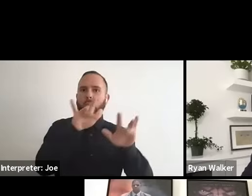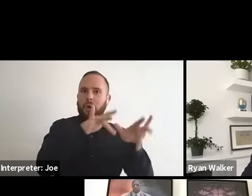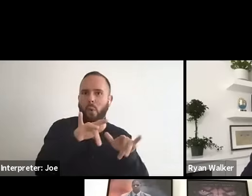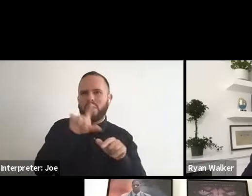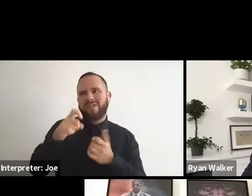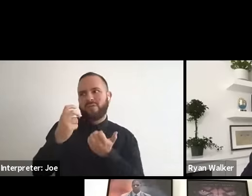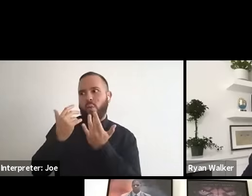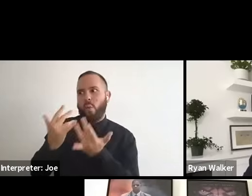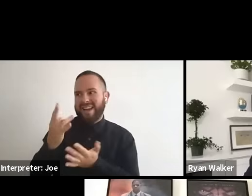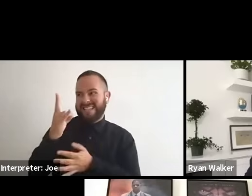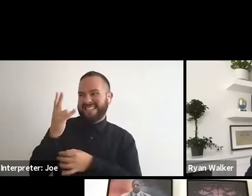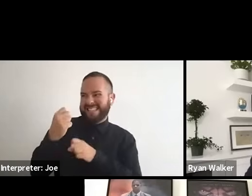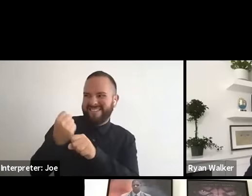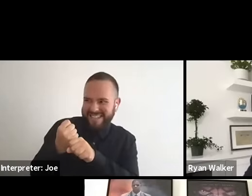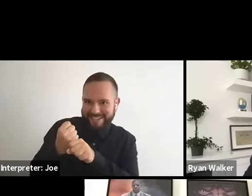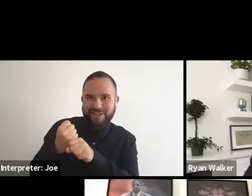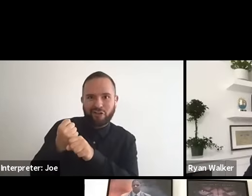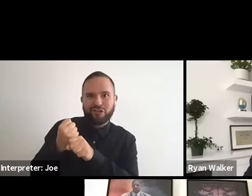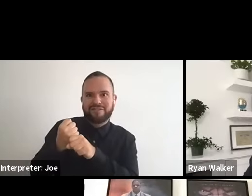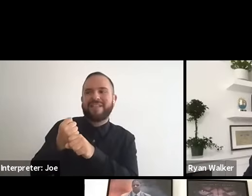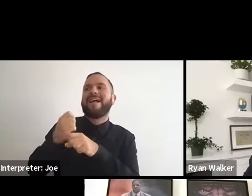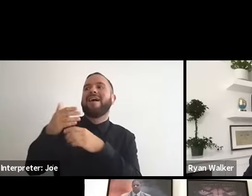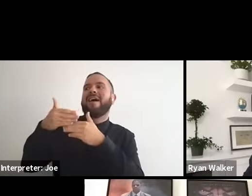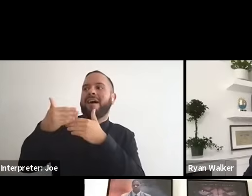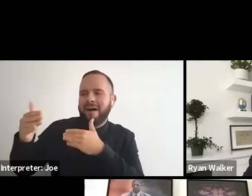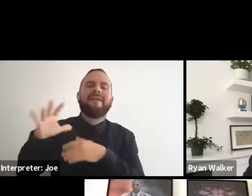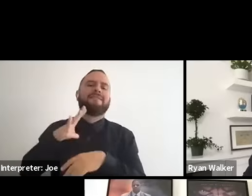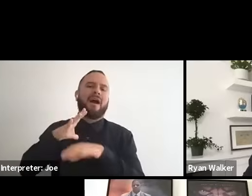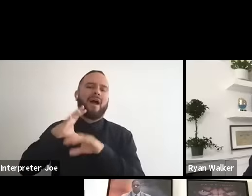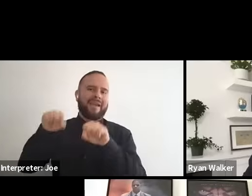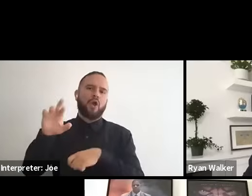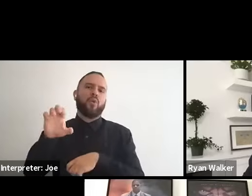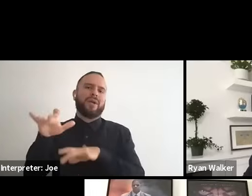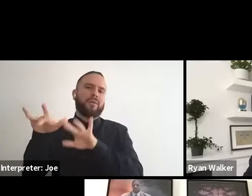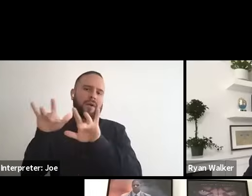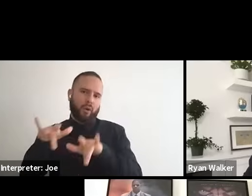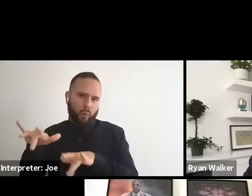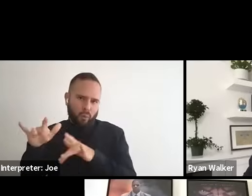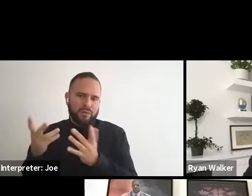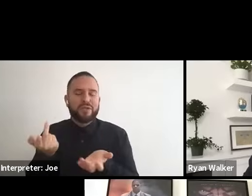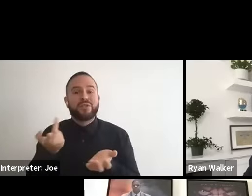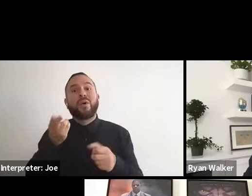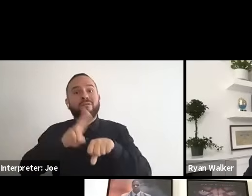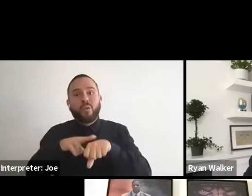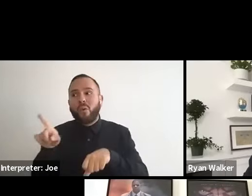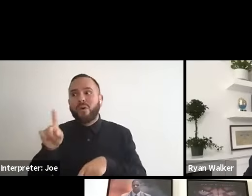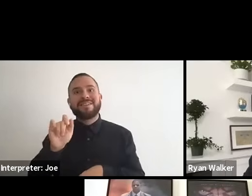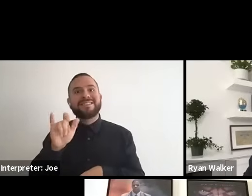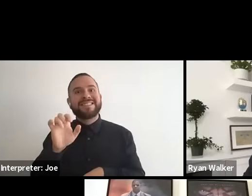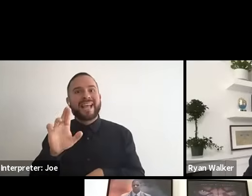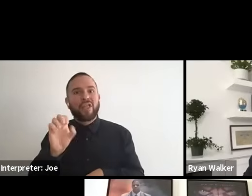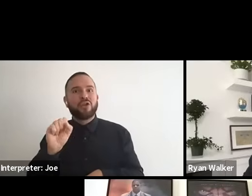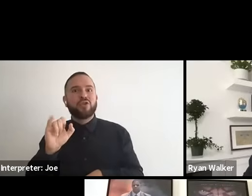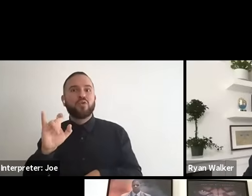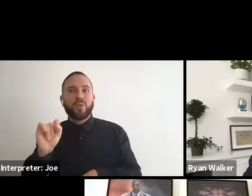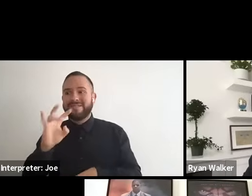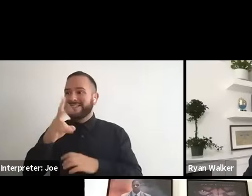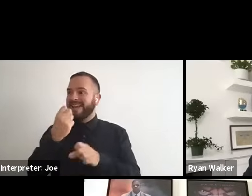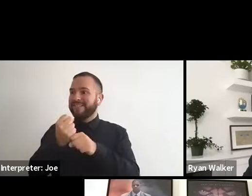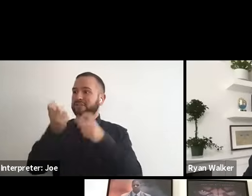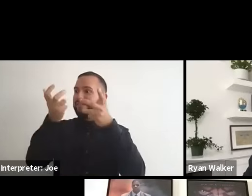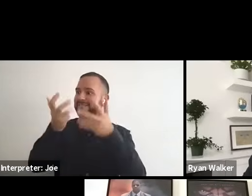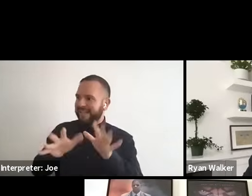last album under the recording agreement. So, of course, when Taylor Swift, the 7 years was up, the first thing she did was